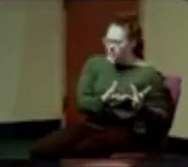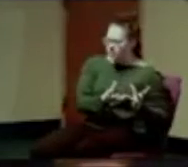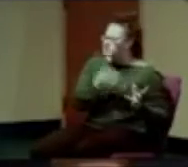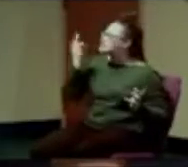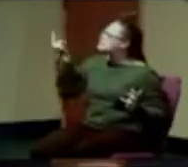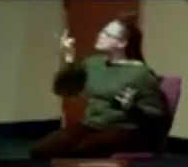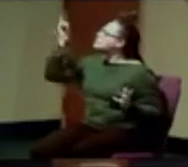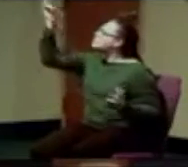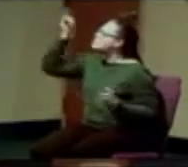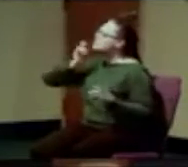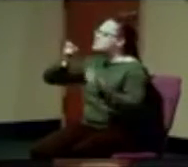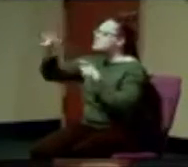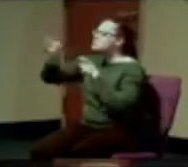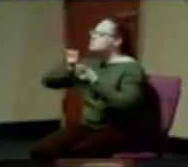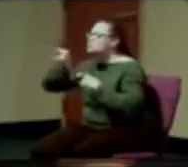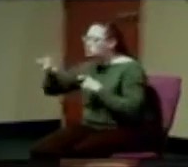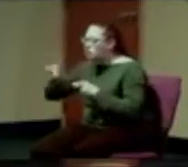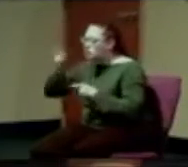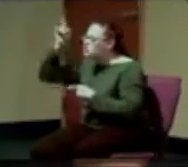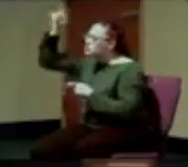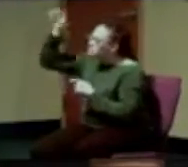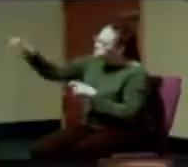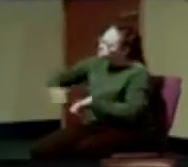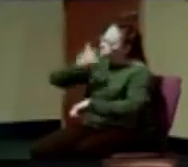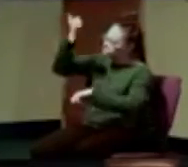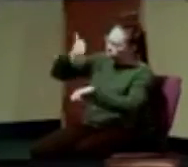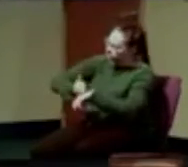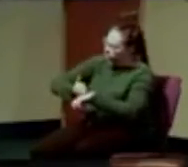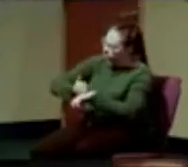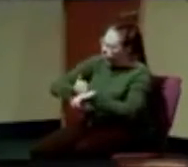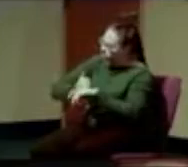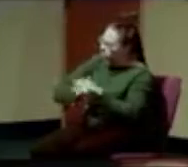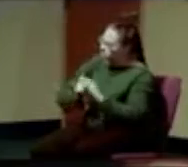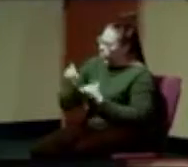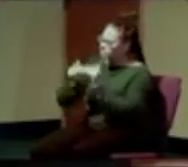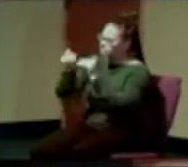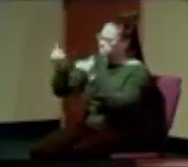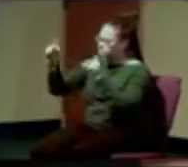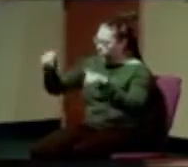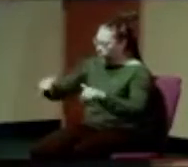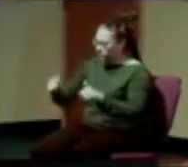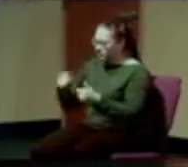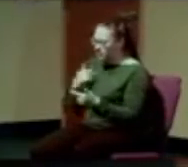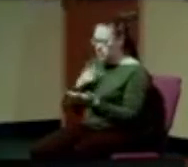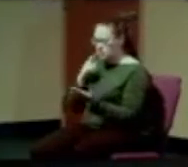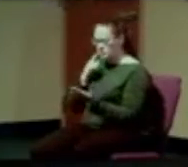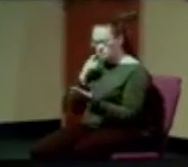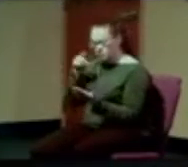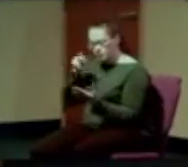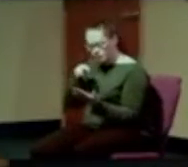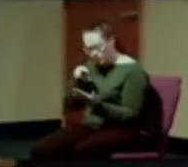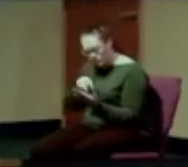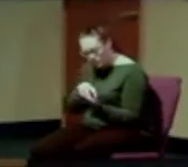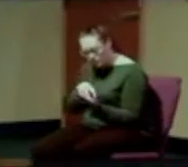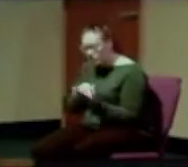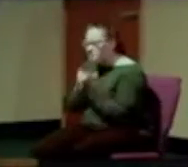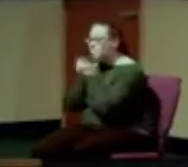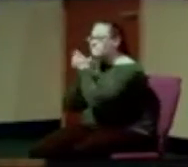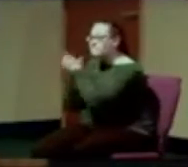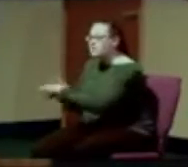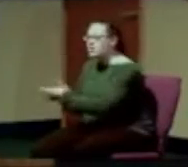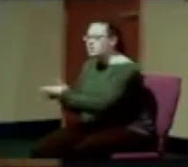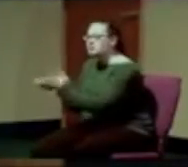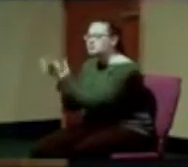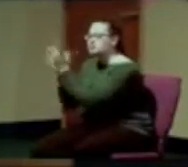it in place. As a result of that, my observation, my inspection, I resulted with that by following Jesus. Now,